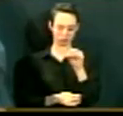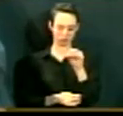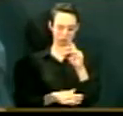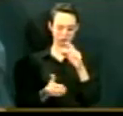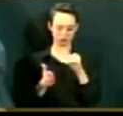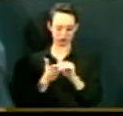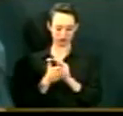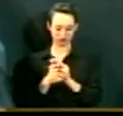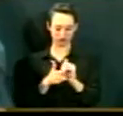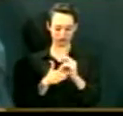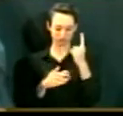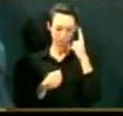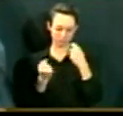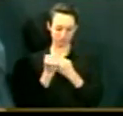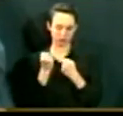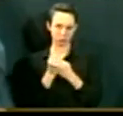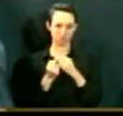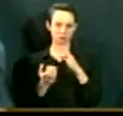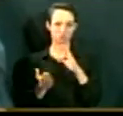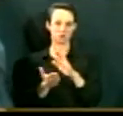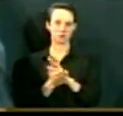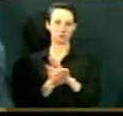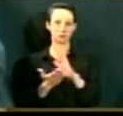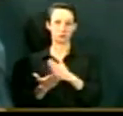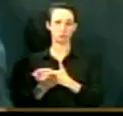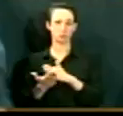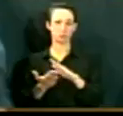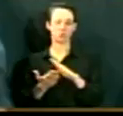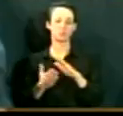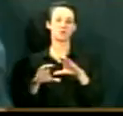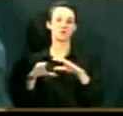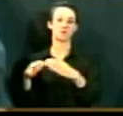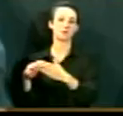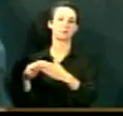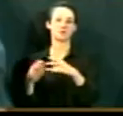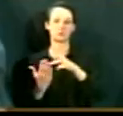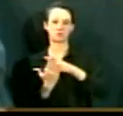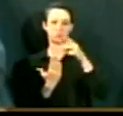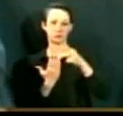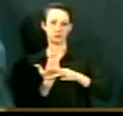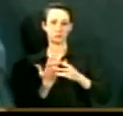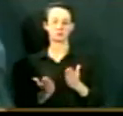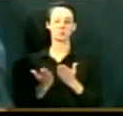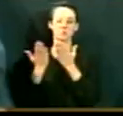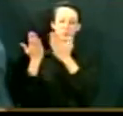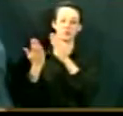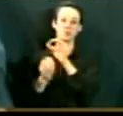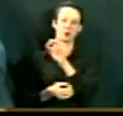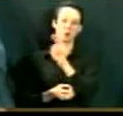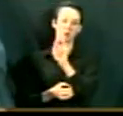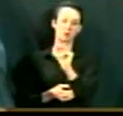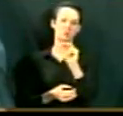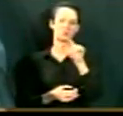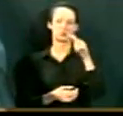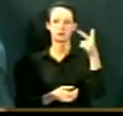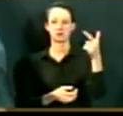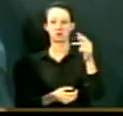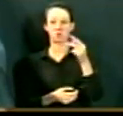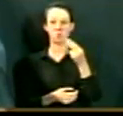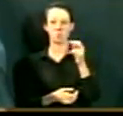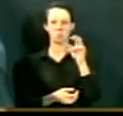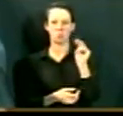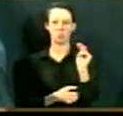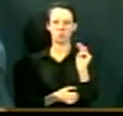for support of each school's band program. Second. Motion by Ms. Owen, seconded by Ms.